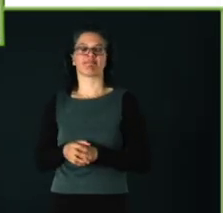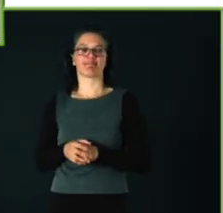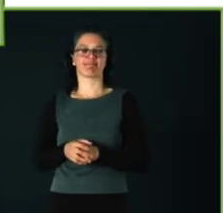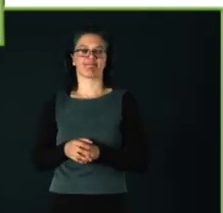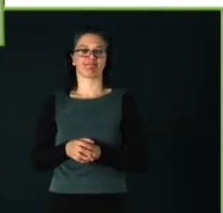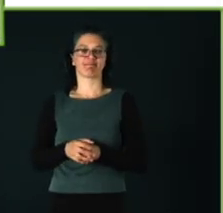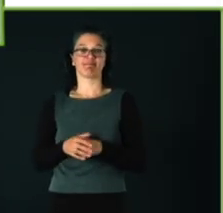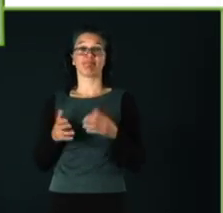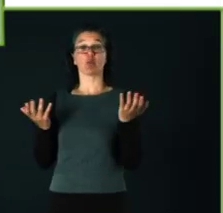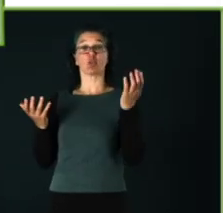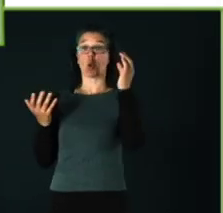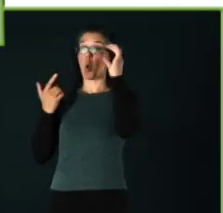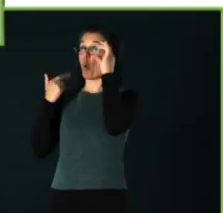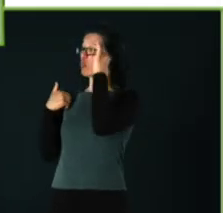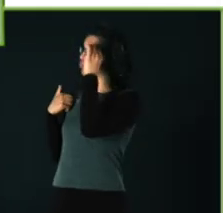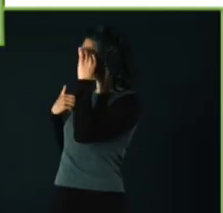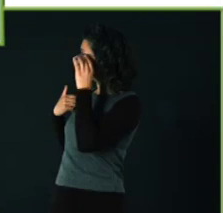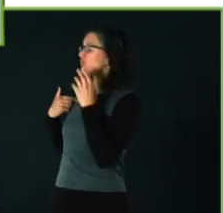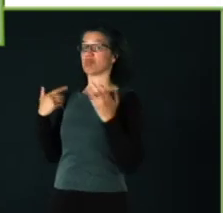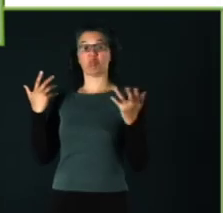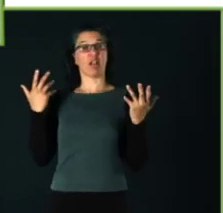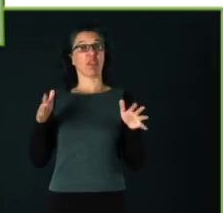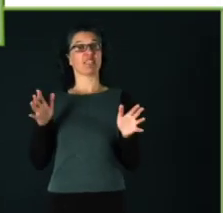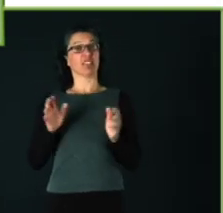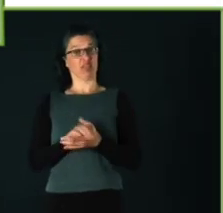So that's it. So